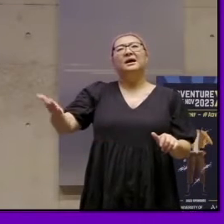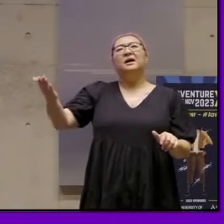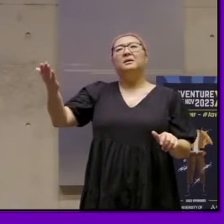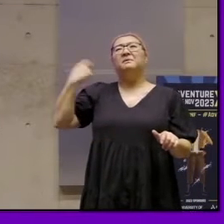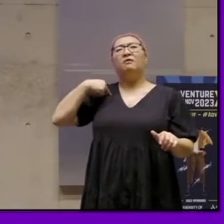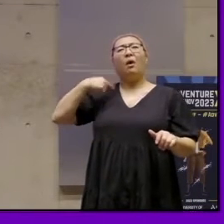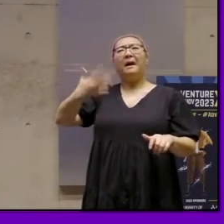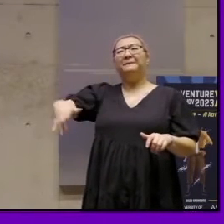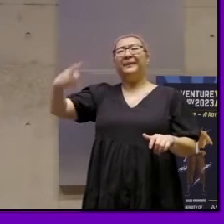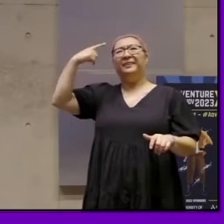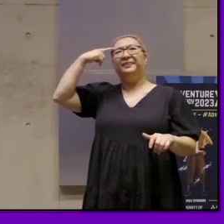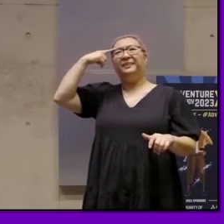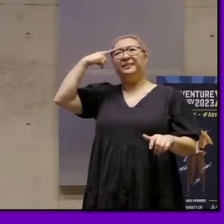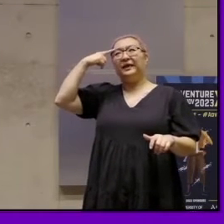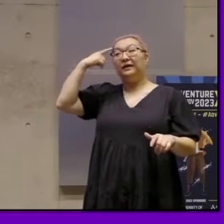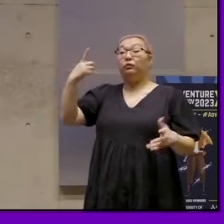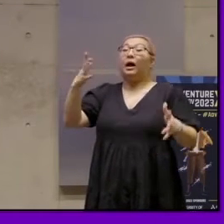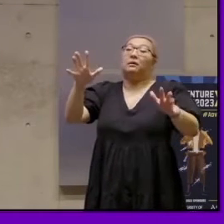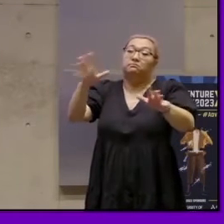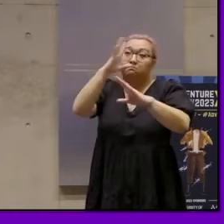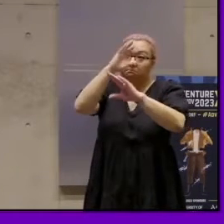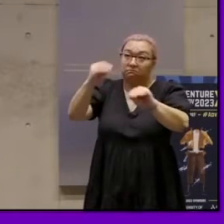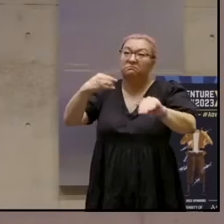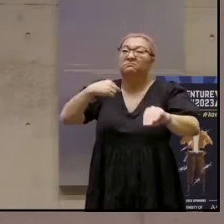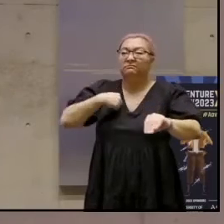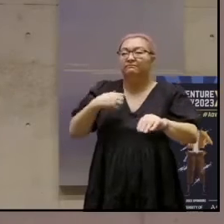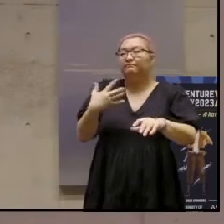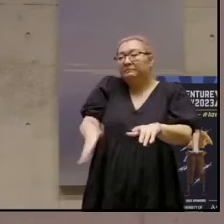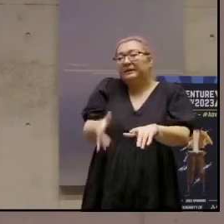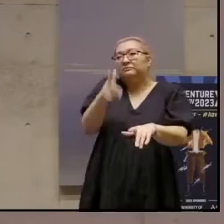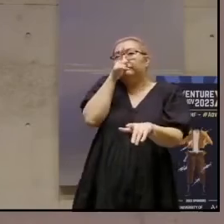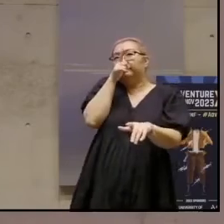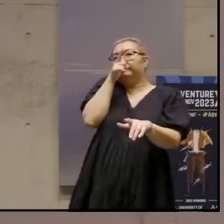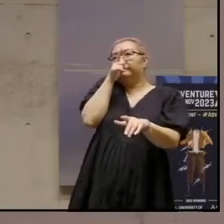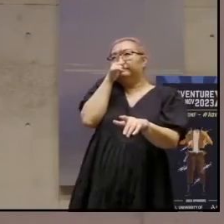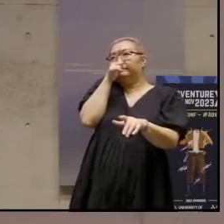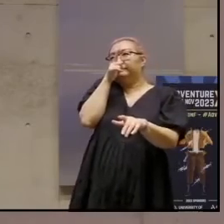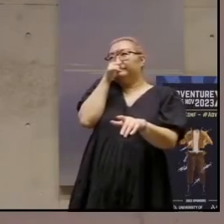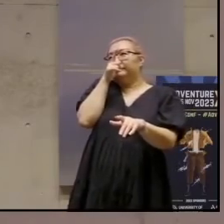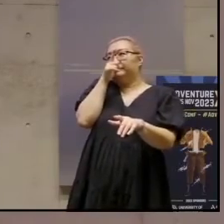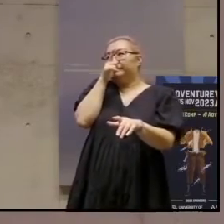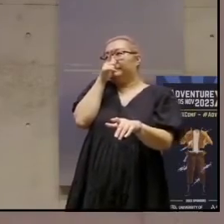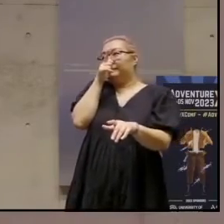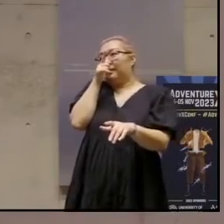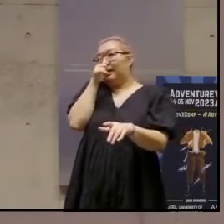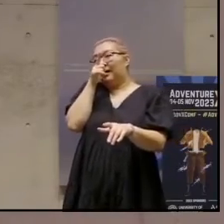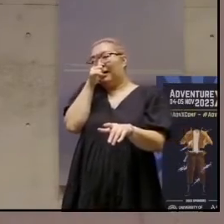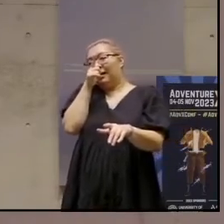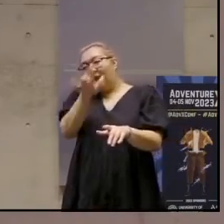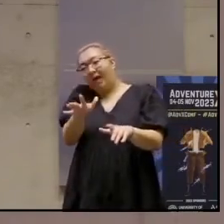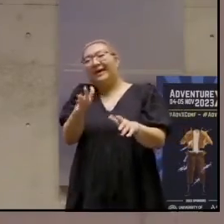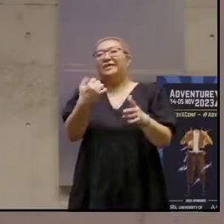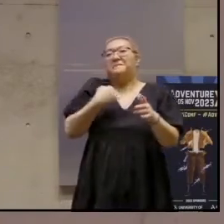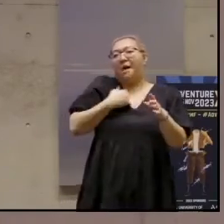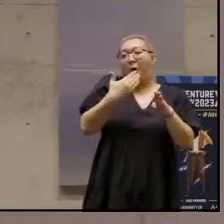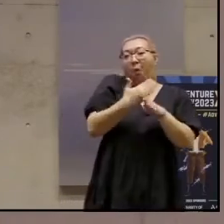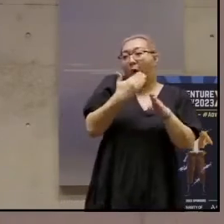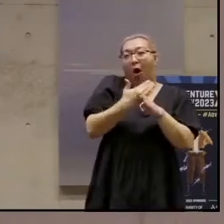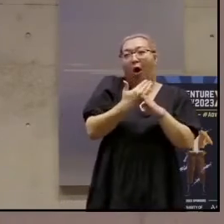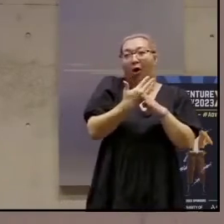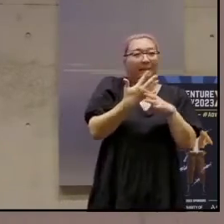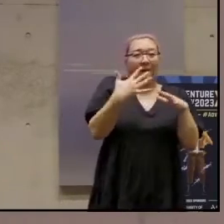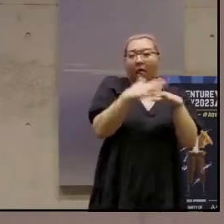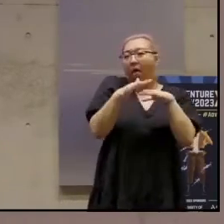the thing I didn't mention is I've been lucky enough to have a weird indie career skidding across everything from theater to film to TV to VR to